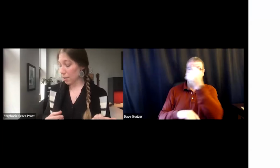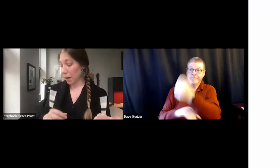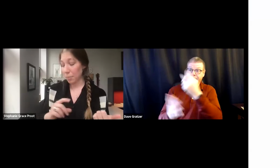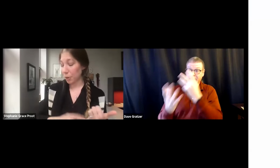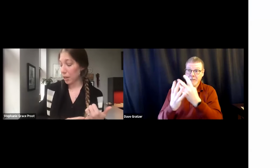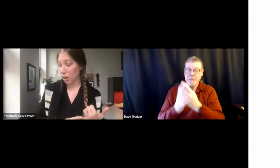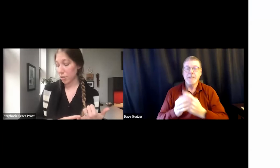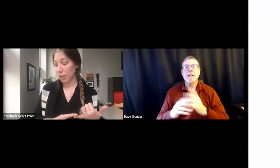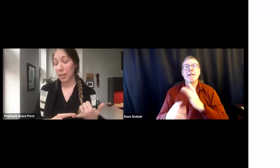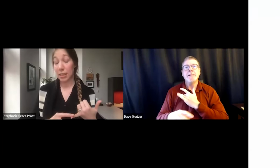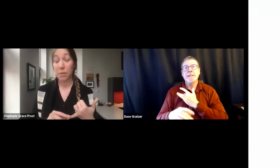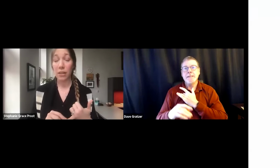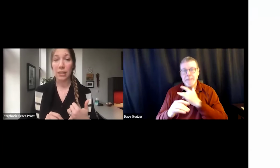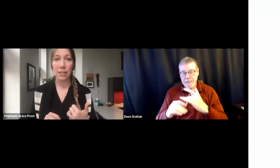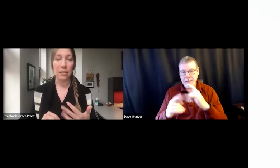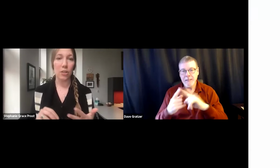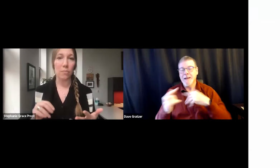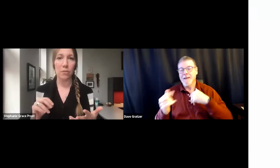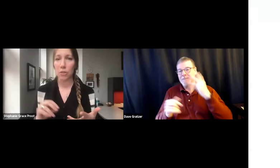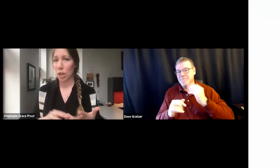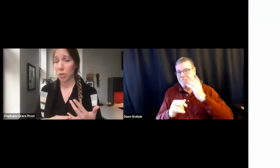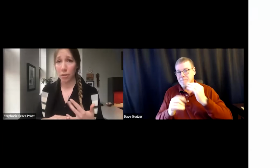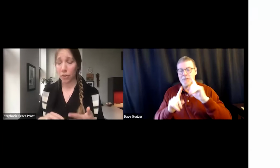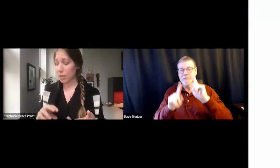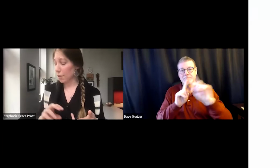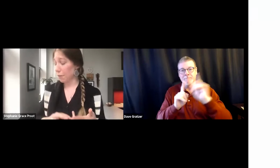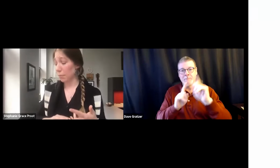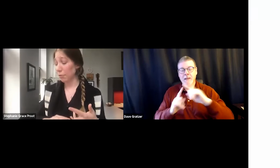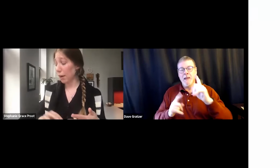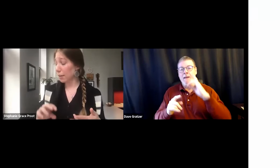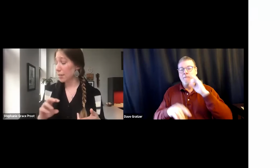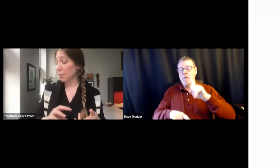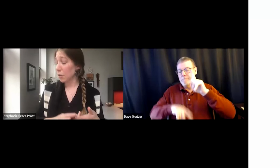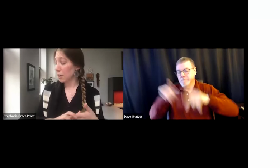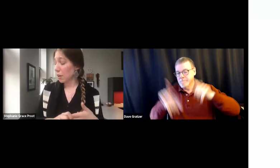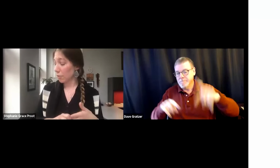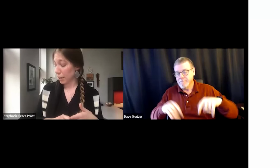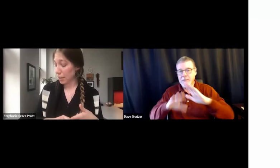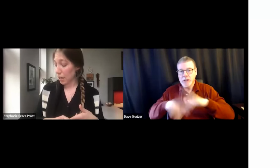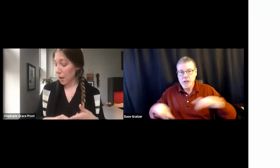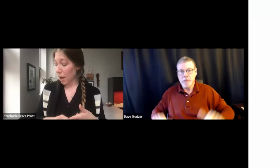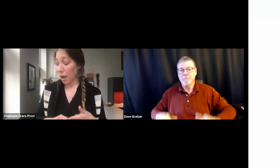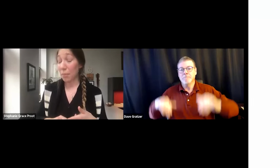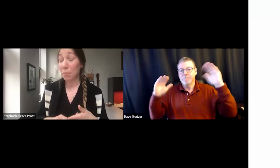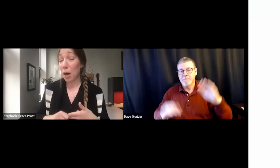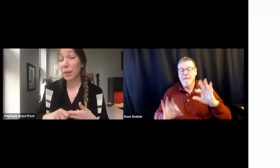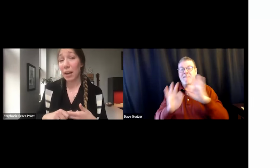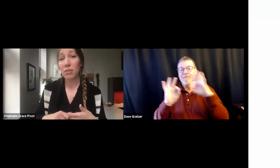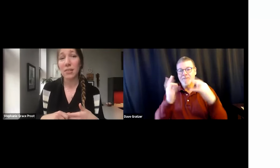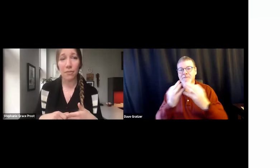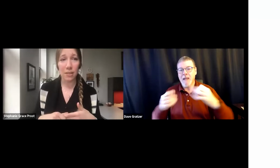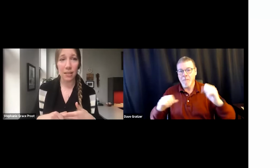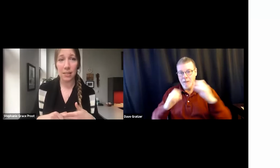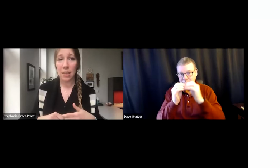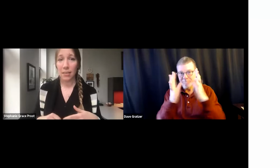be pocked by pre-incarcerated experiences in terms of childhood adversity, family violence, community conflict, and public